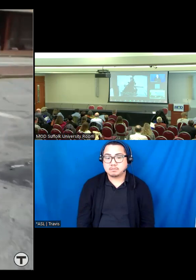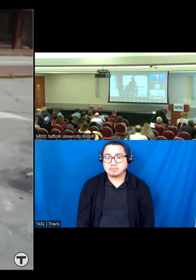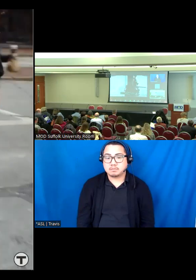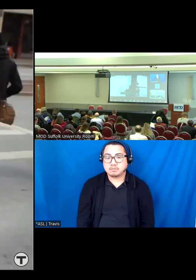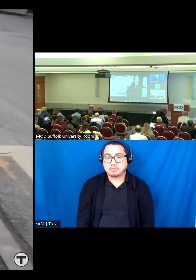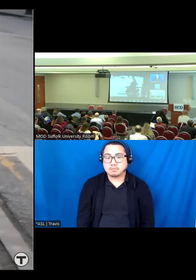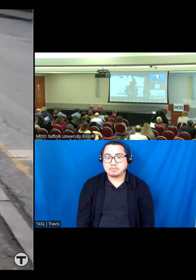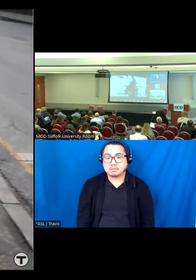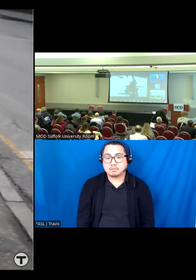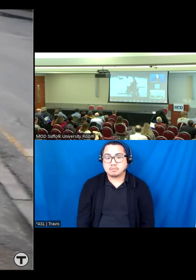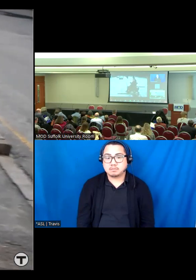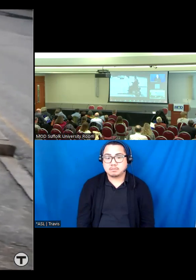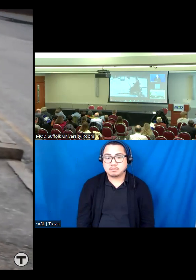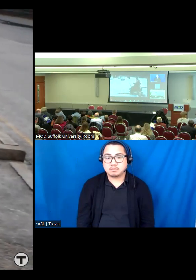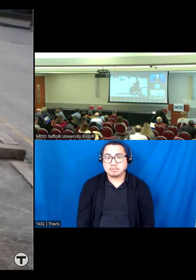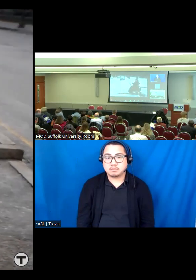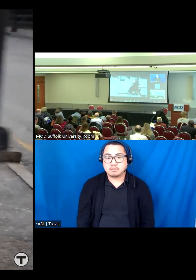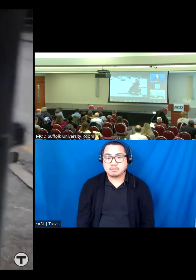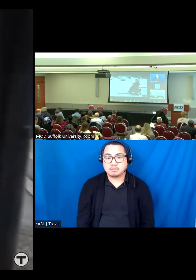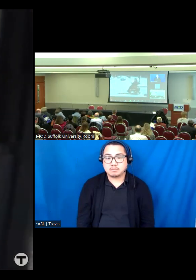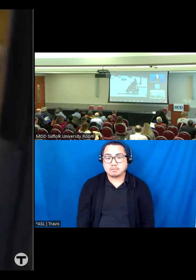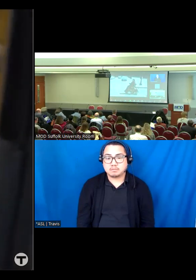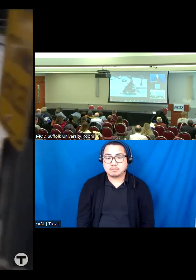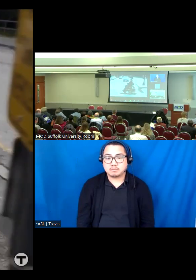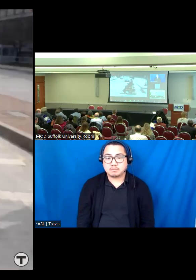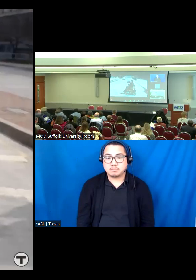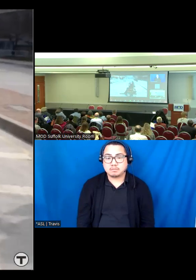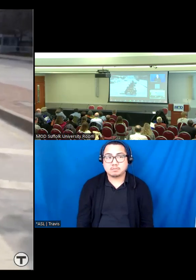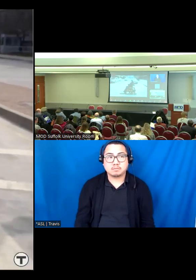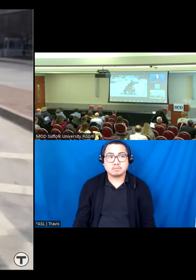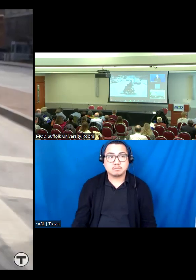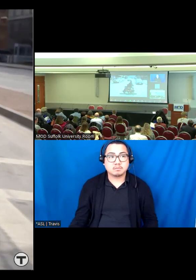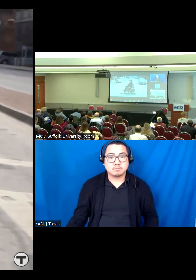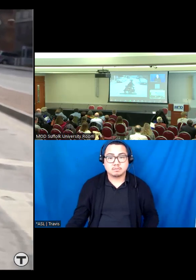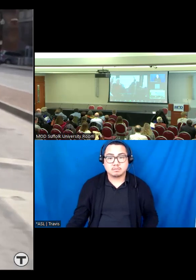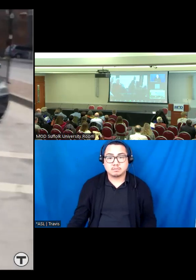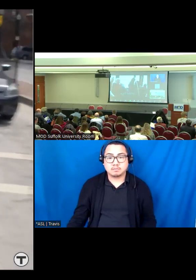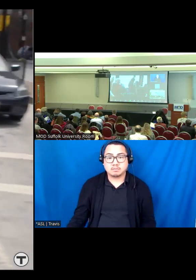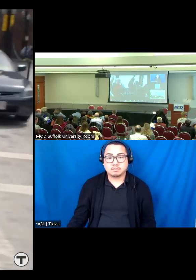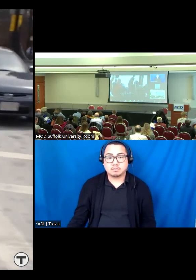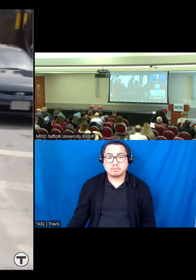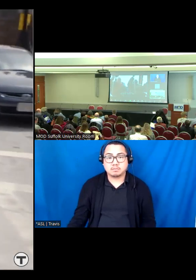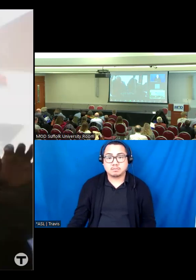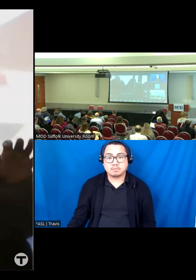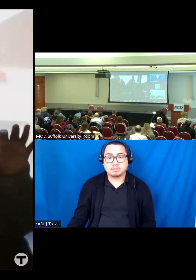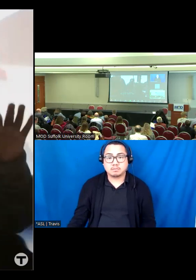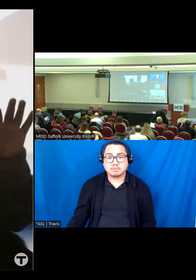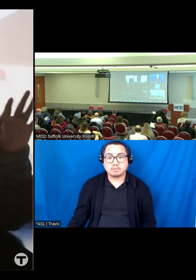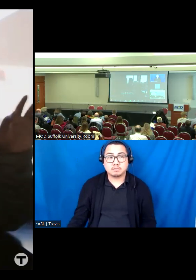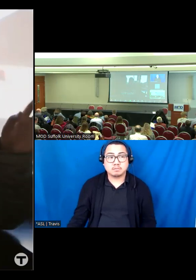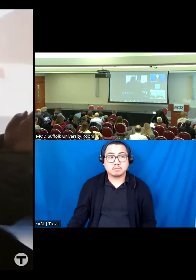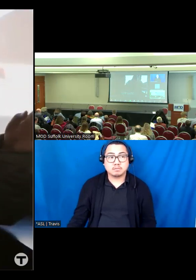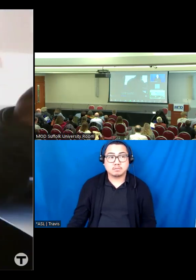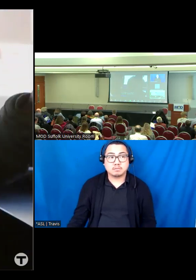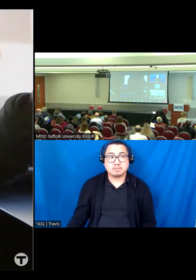work, lifts on buses wouldn't work, elevators wouldn't work. I ride it every, 7 days a week if I